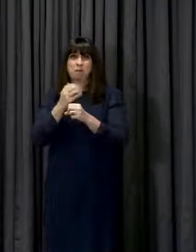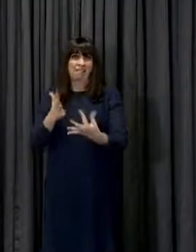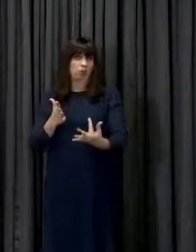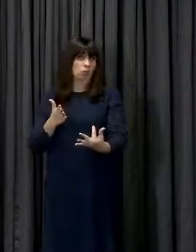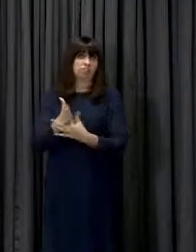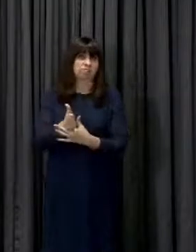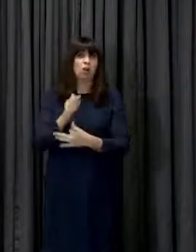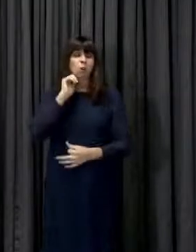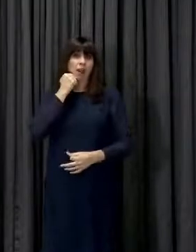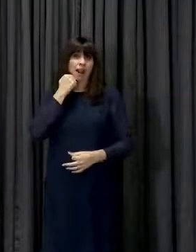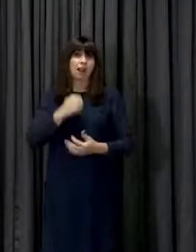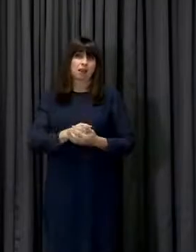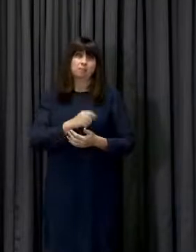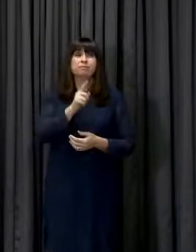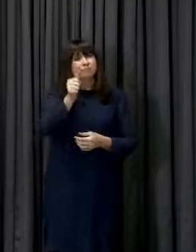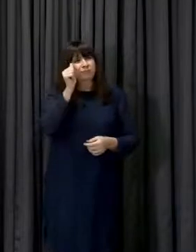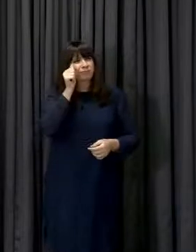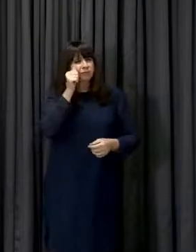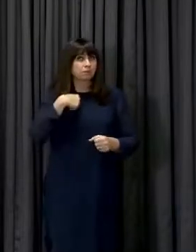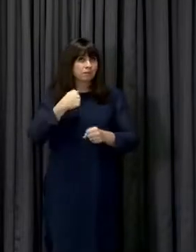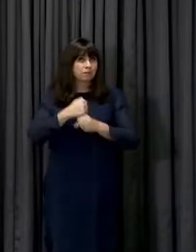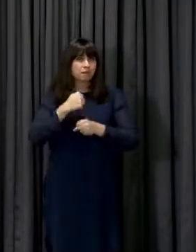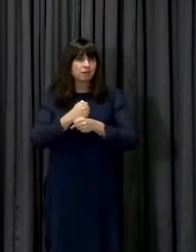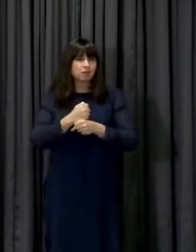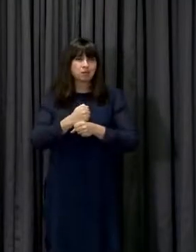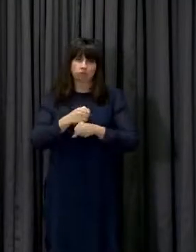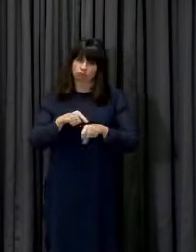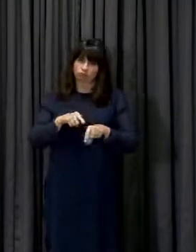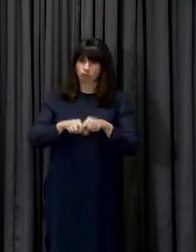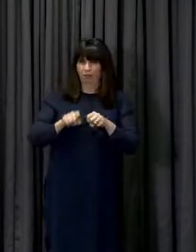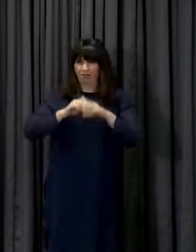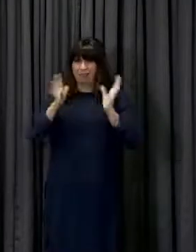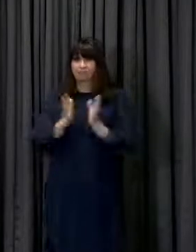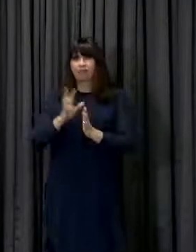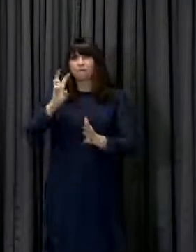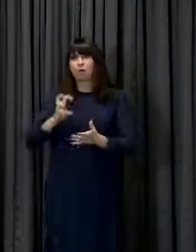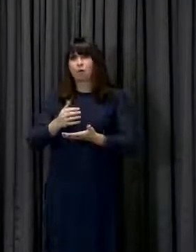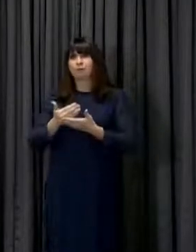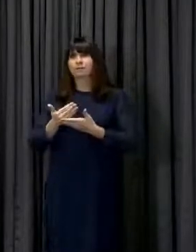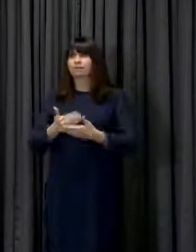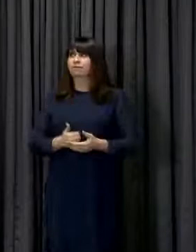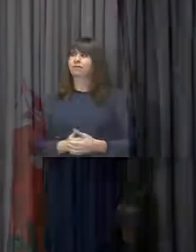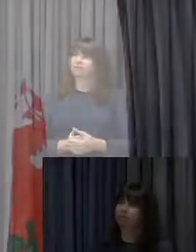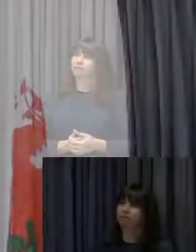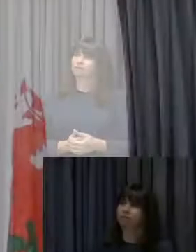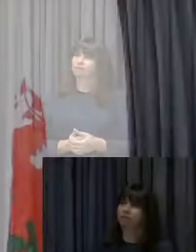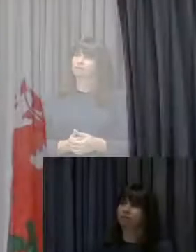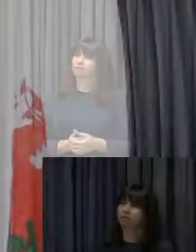we're still committed, as you'd expect, to doing everything we can to keep Wales safe.